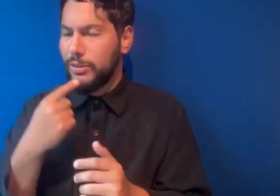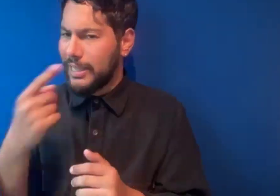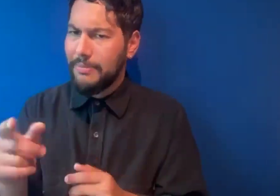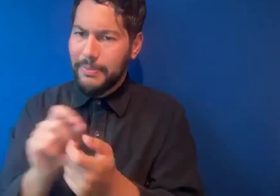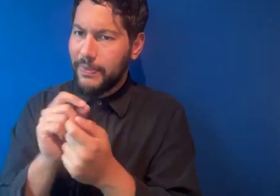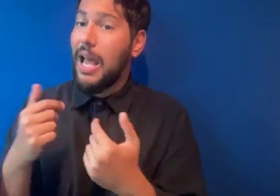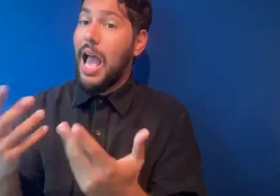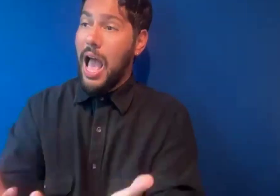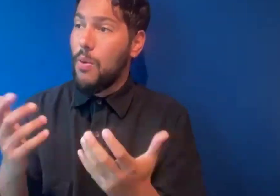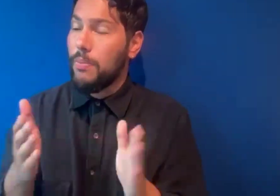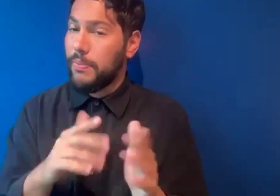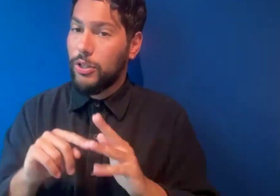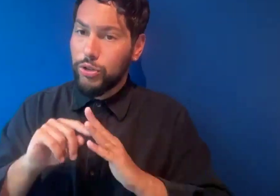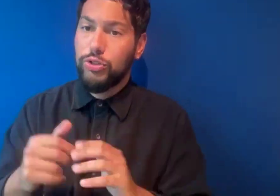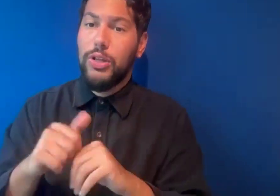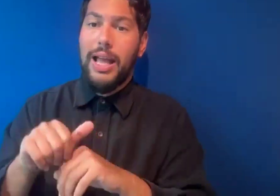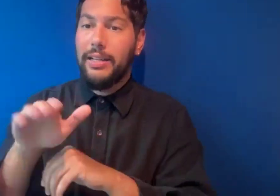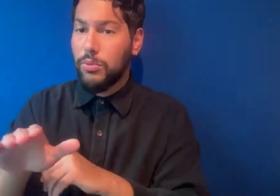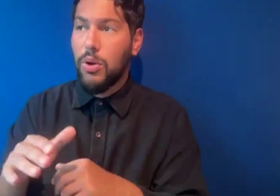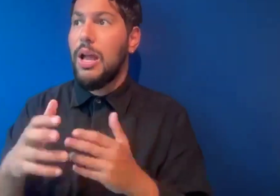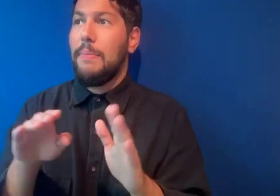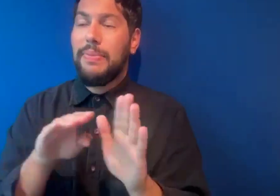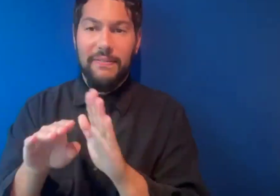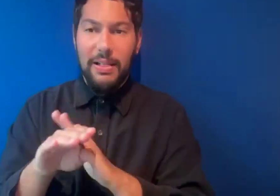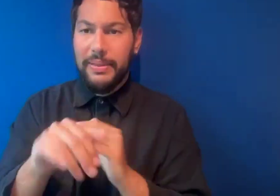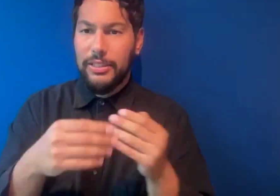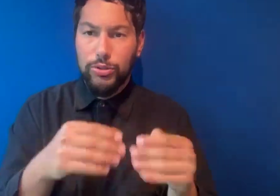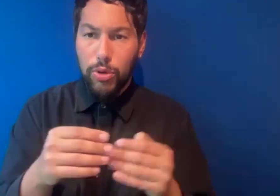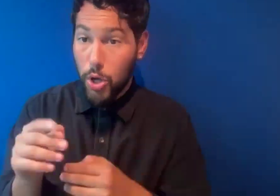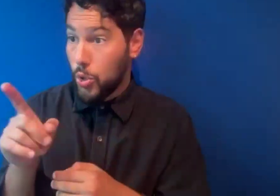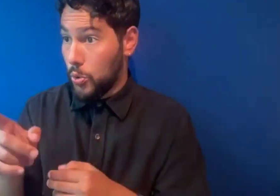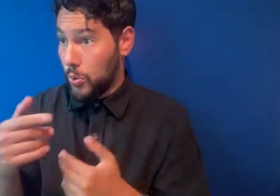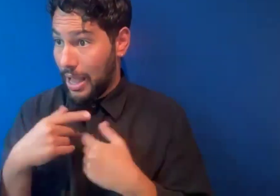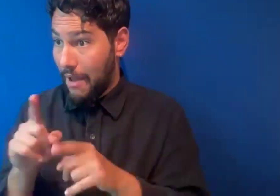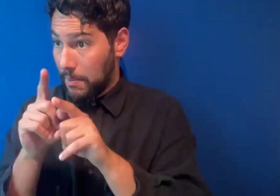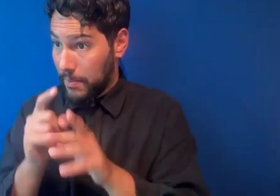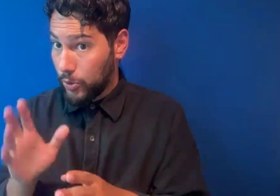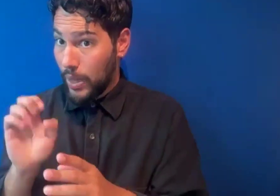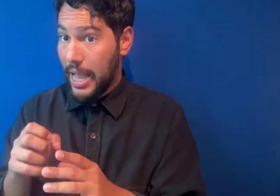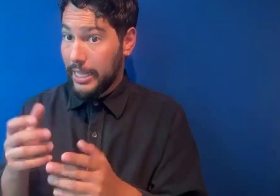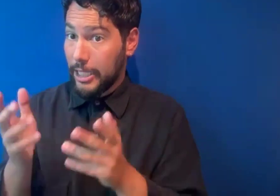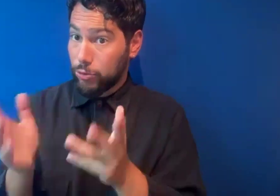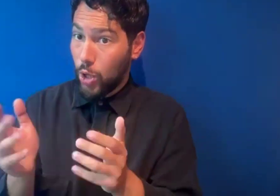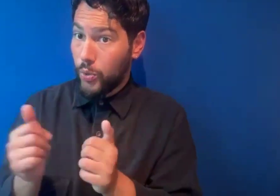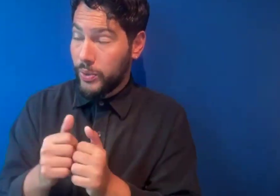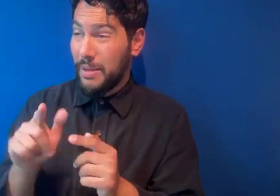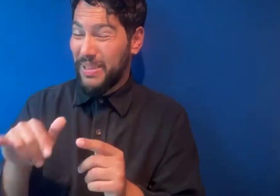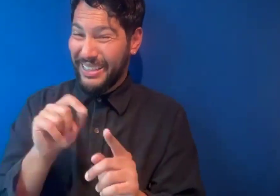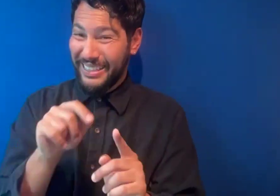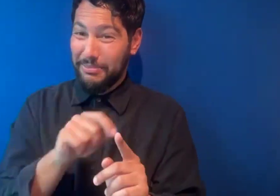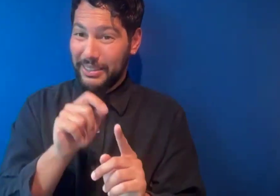to start exporting. I'm going to be developing these markets for myself. Do you have a mentor I can talk to about this specific